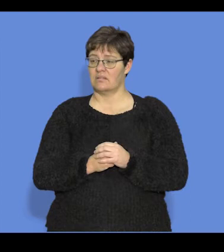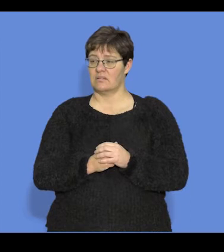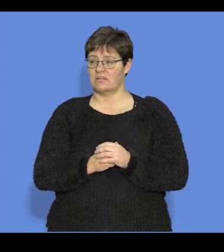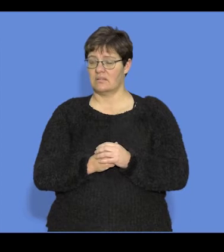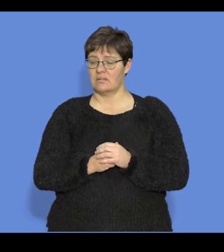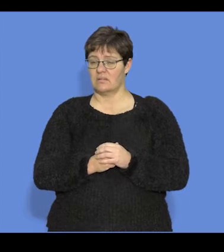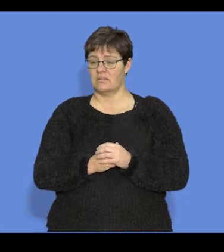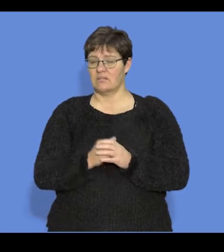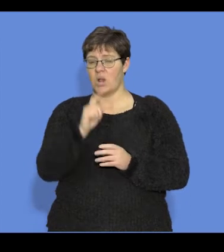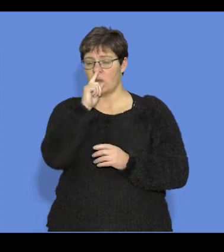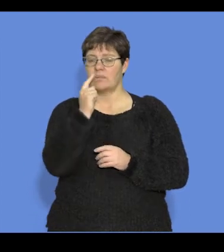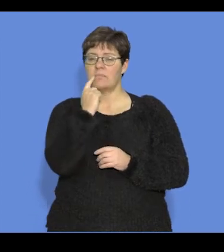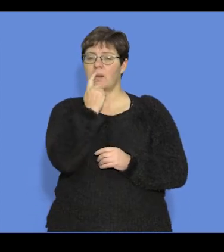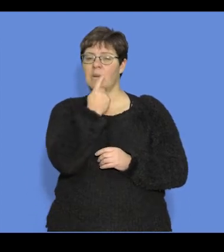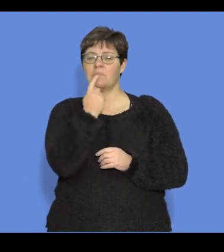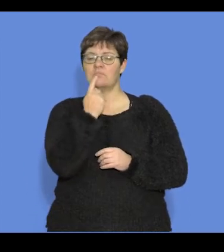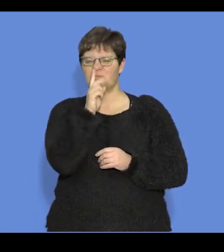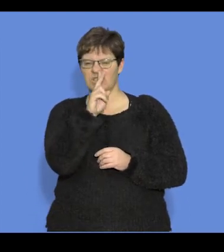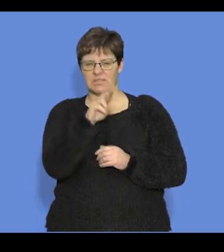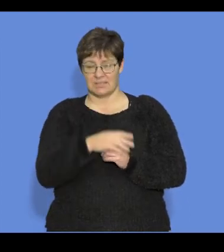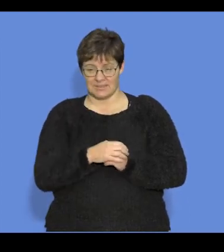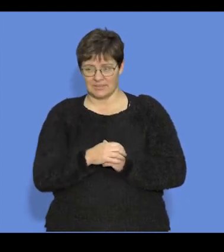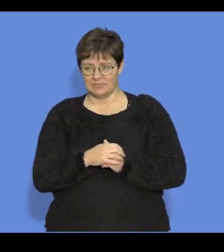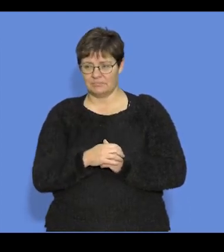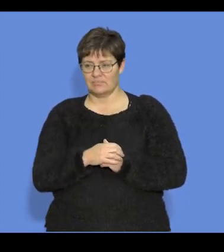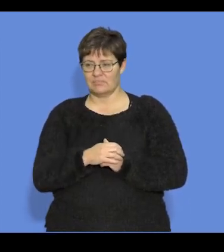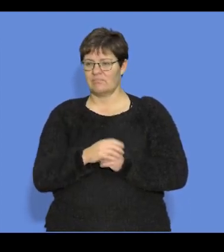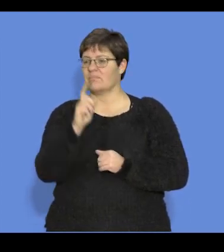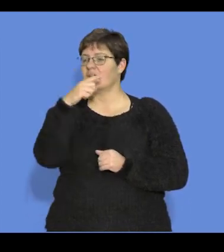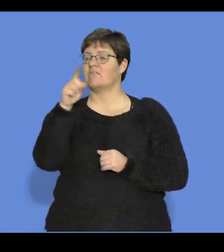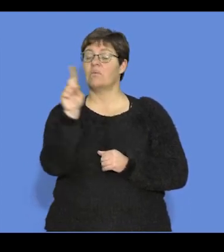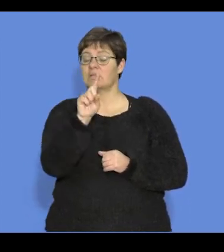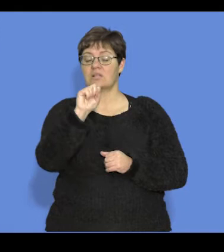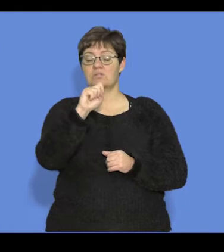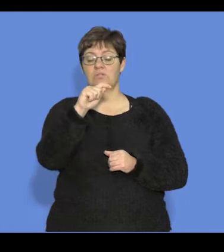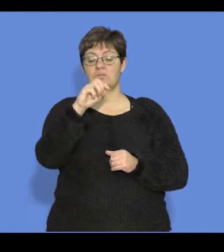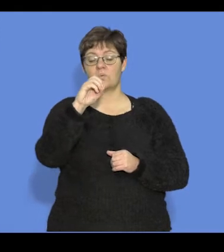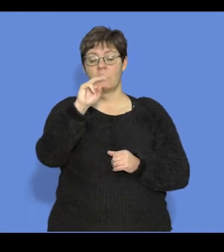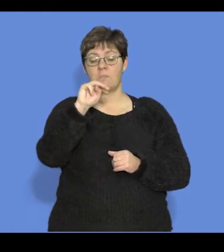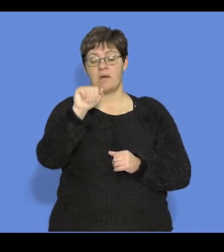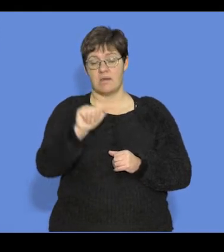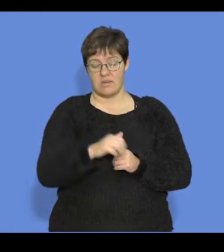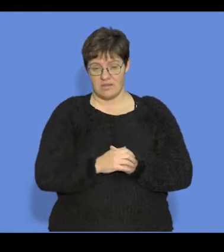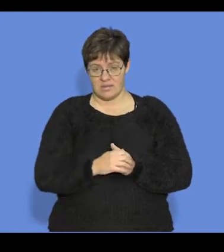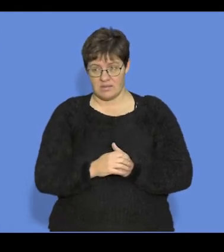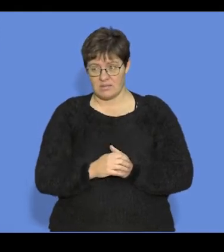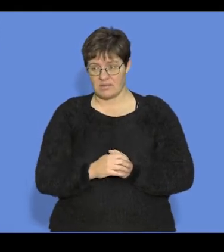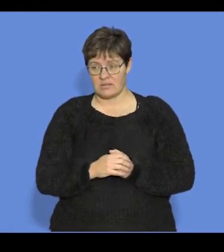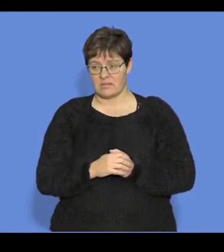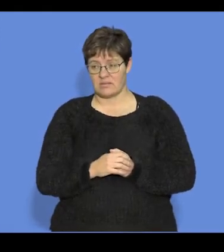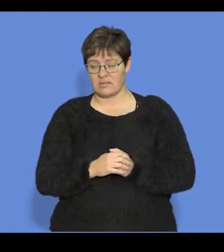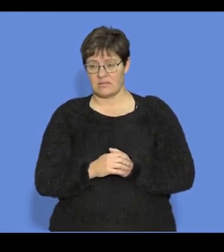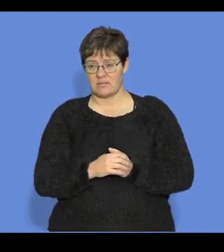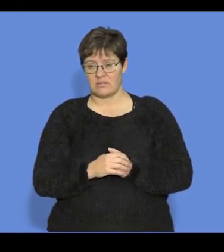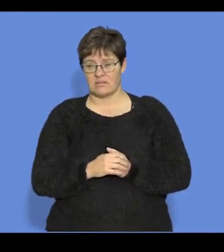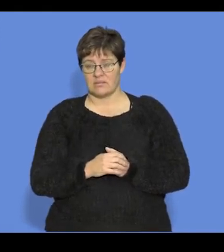two things that look like lips. So obviously, correct answer is B, it